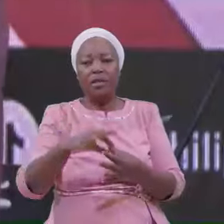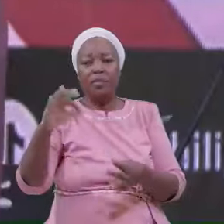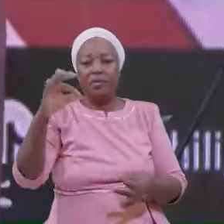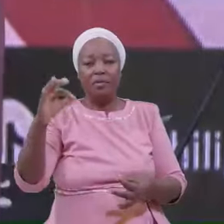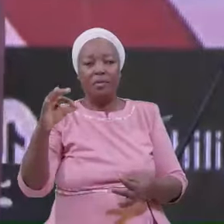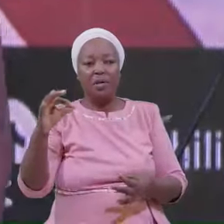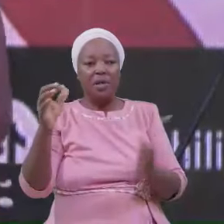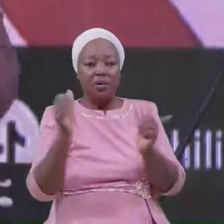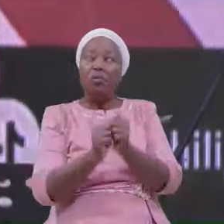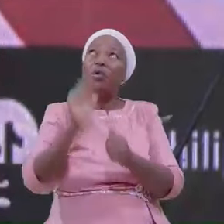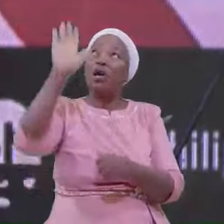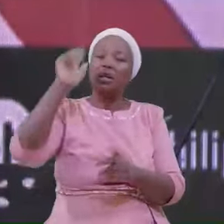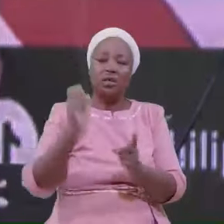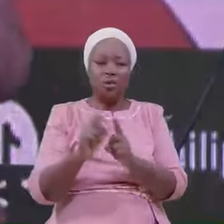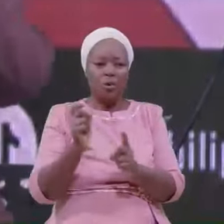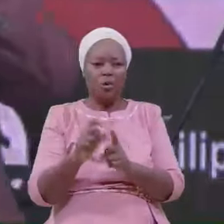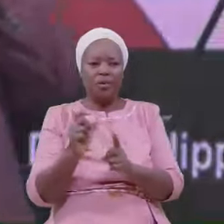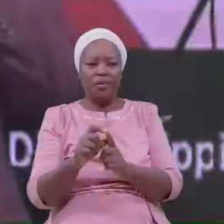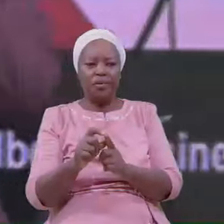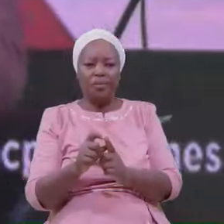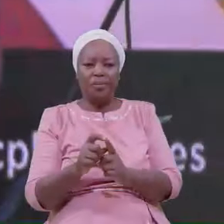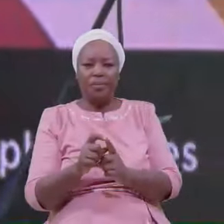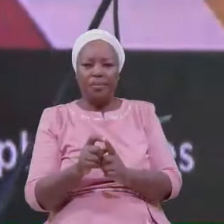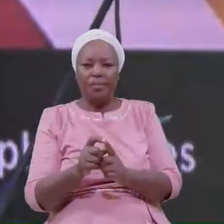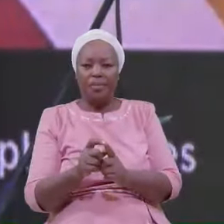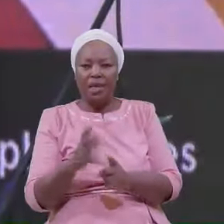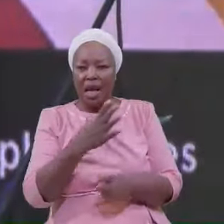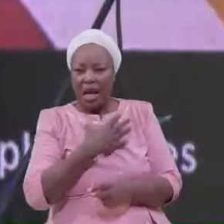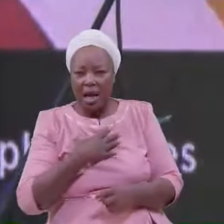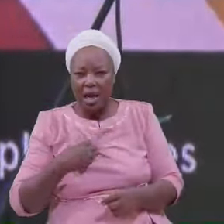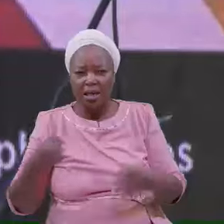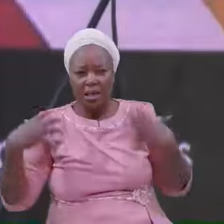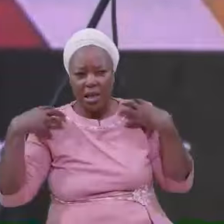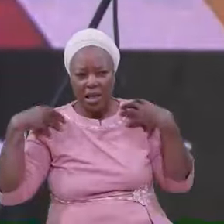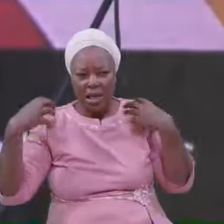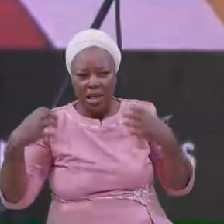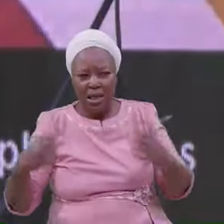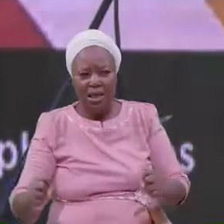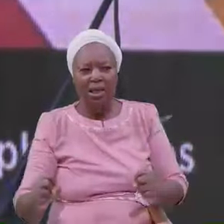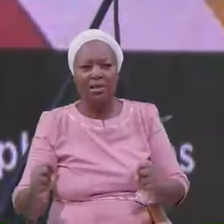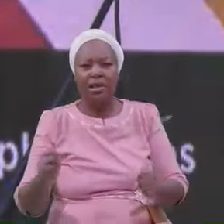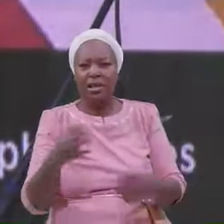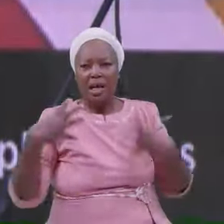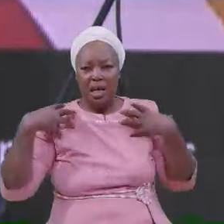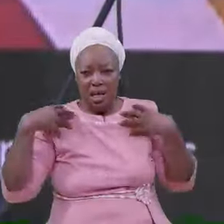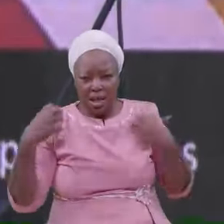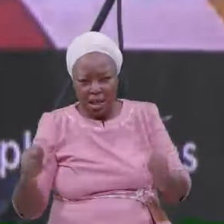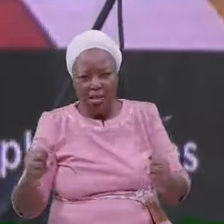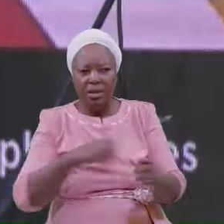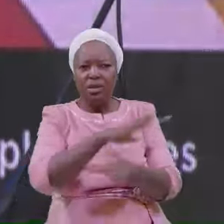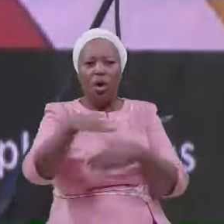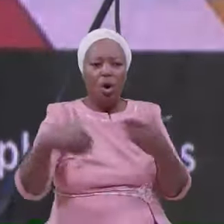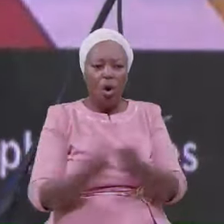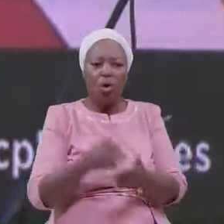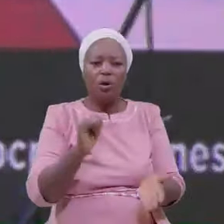word. At pinalayas ng Panginoon and ang healed, mga demonyo healed sa kanyang salita. All that was